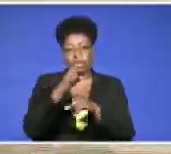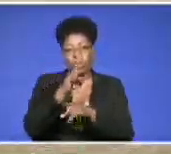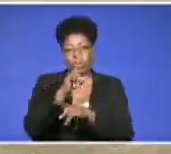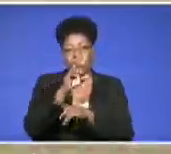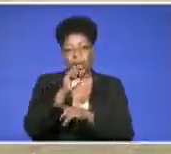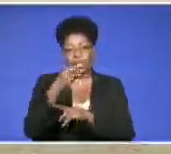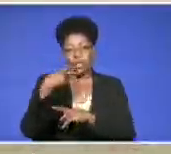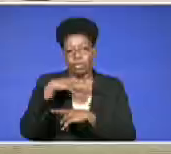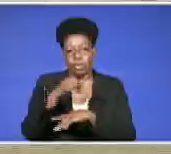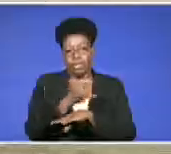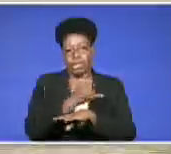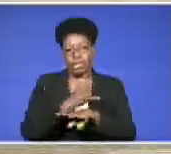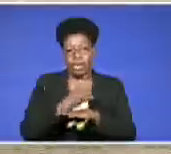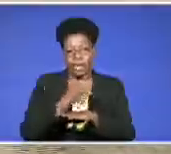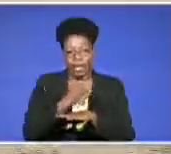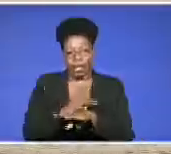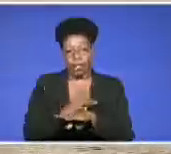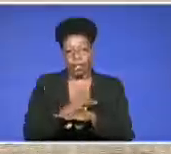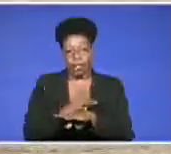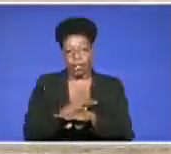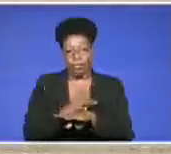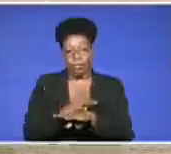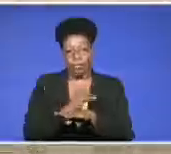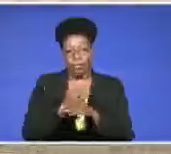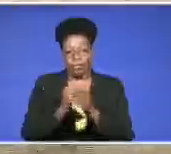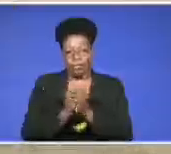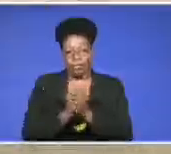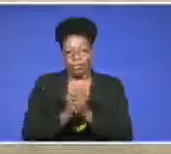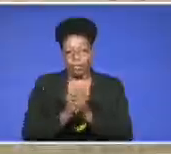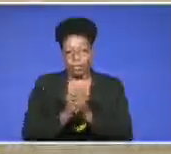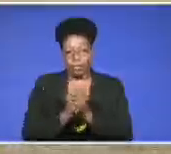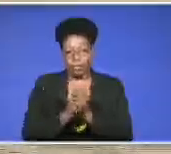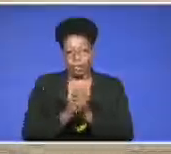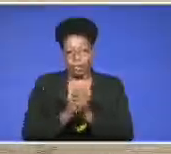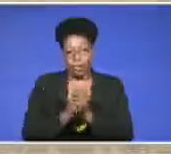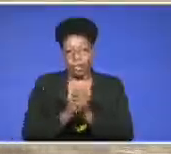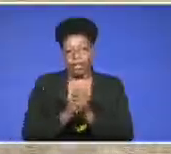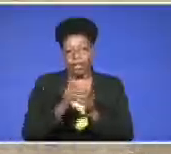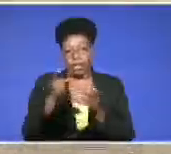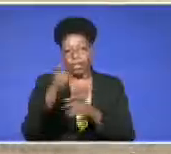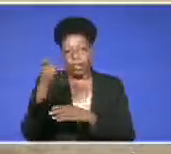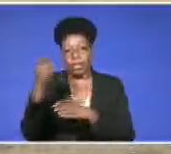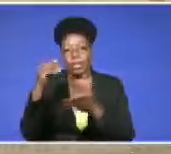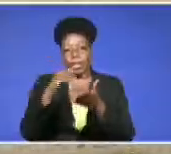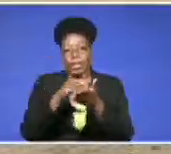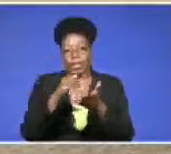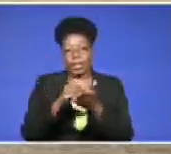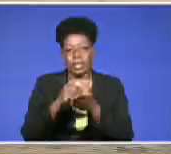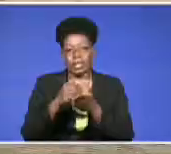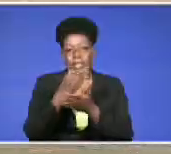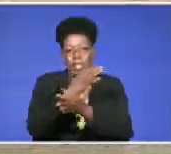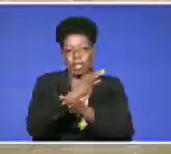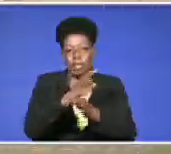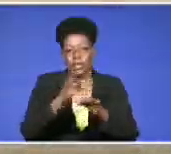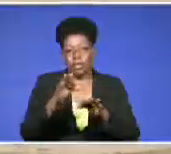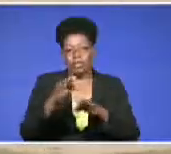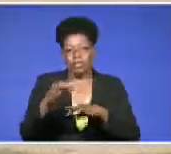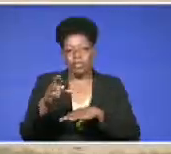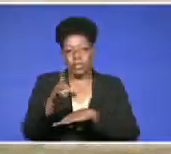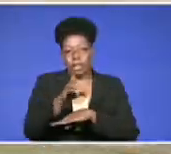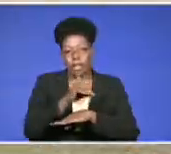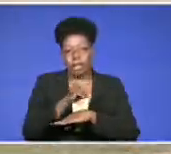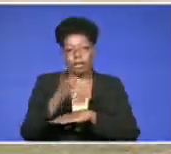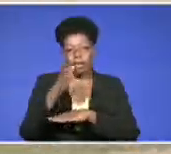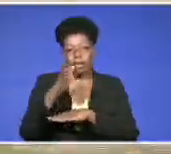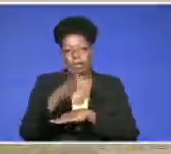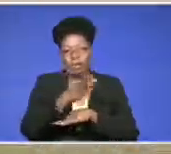Islands will come to fruition as USVI knocked off Freedom Farm Blue yesterday 4-1. The winning pitcher there was